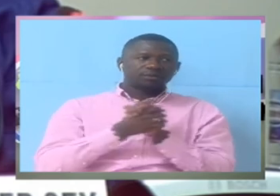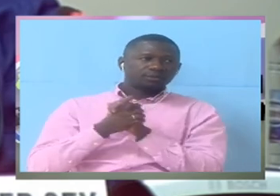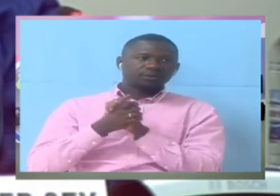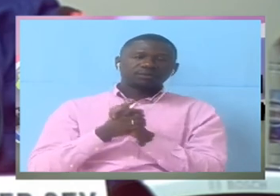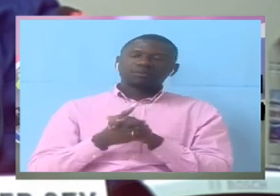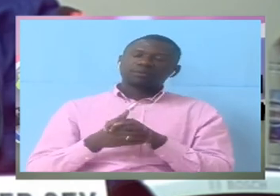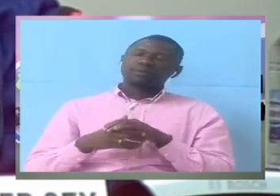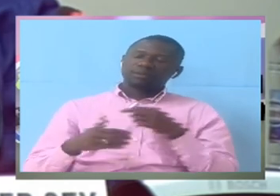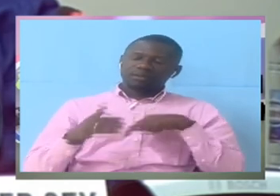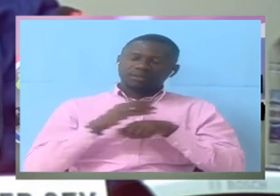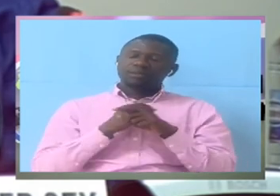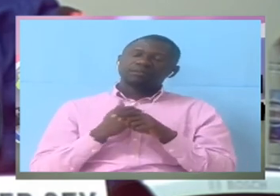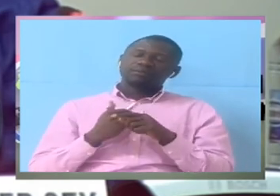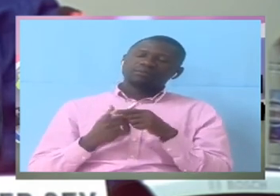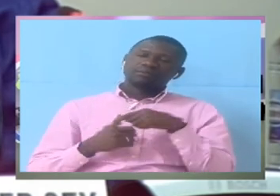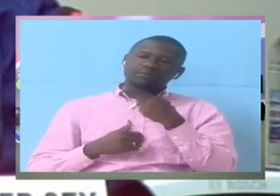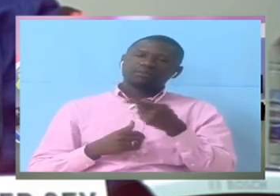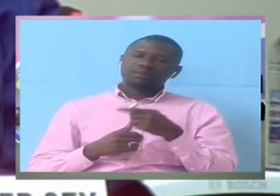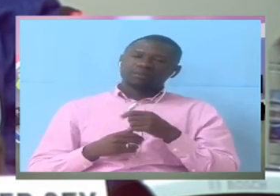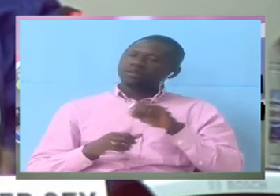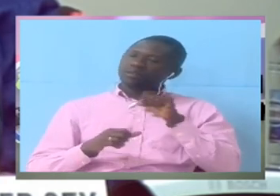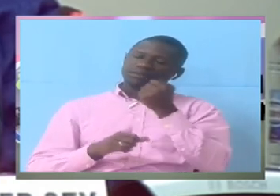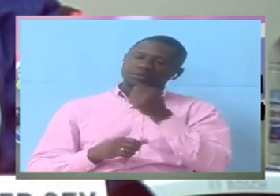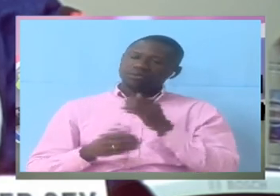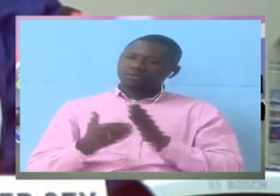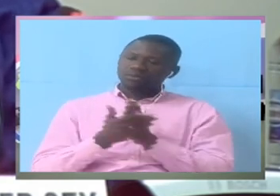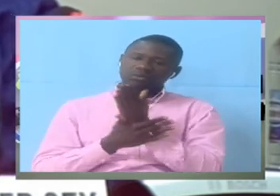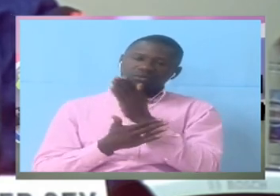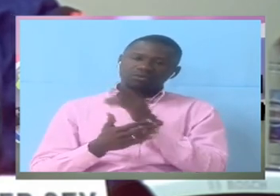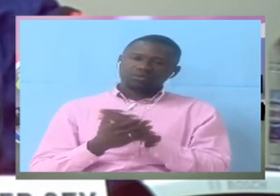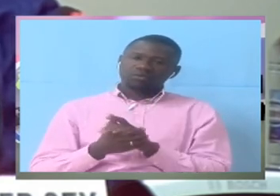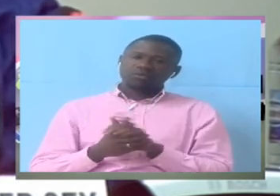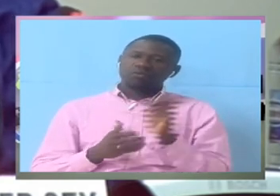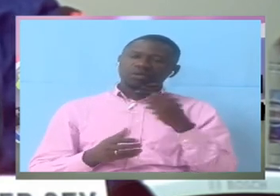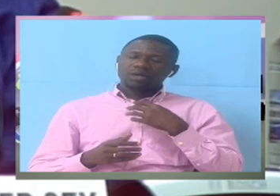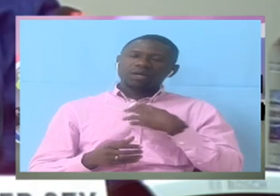greet you in for the hardships you have gone